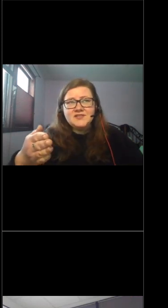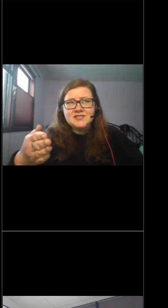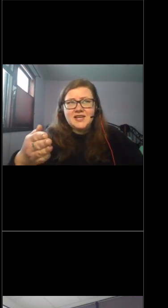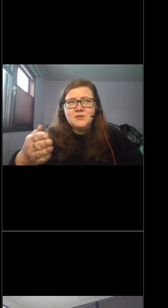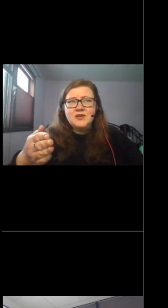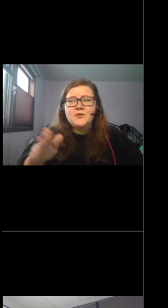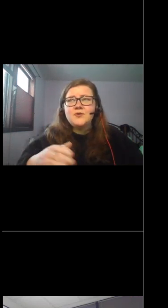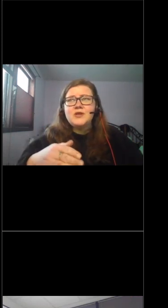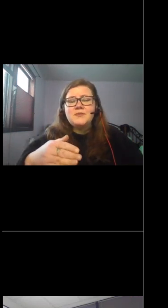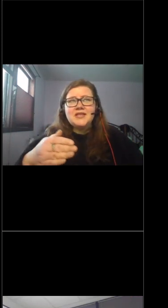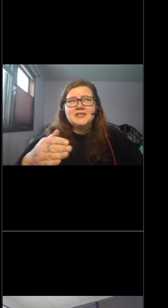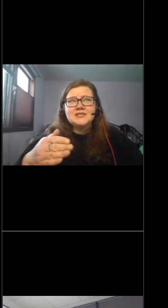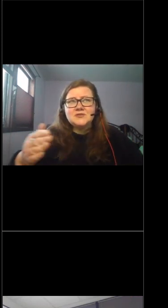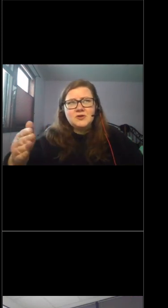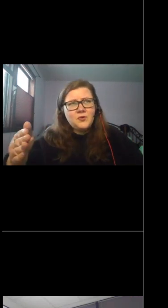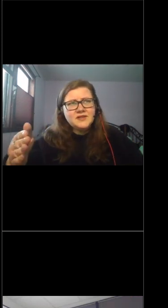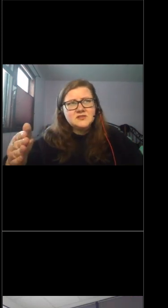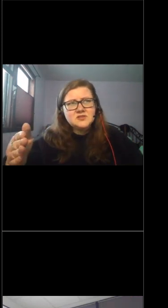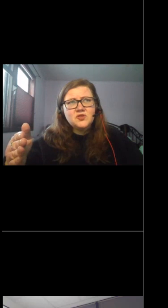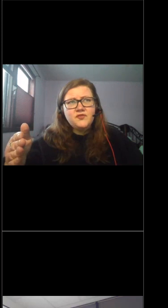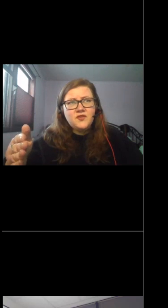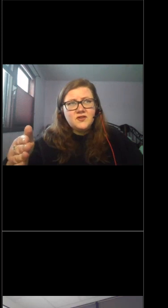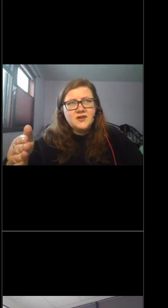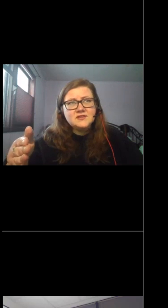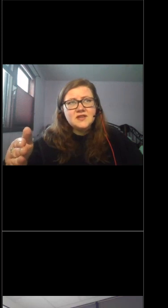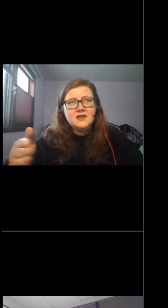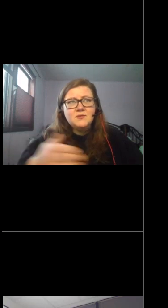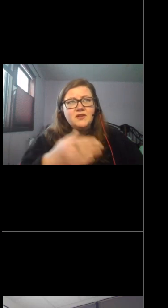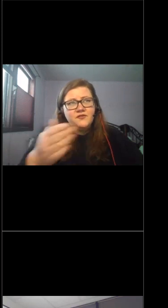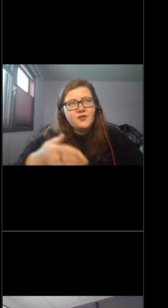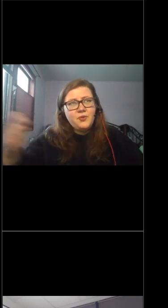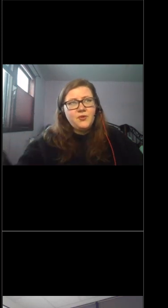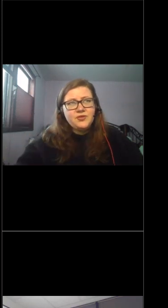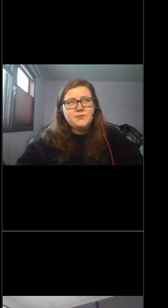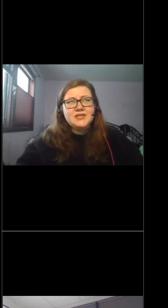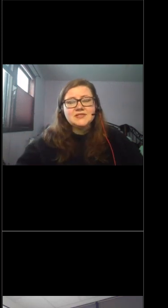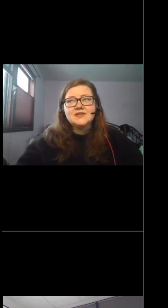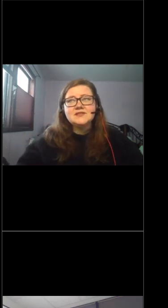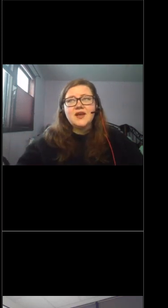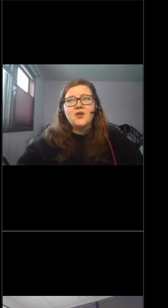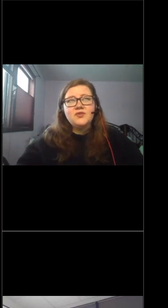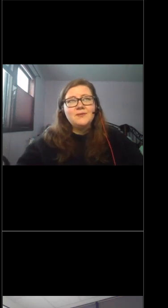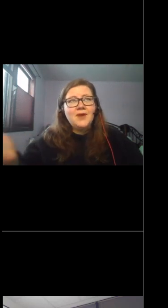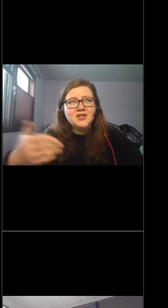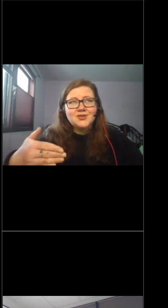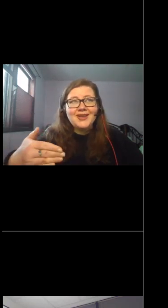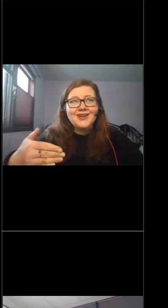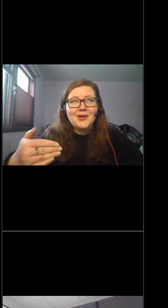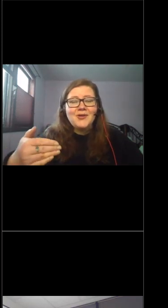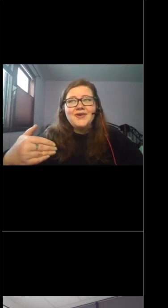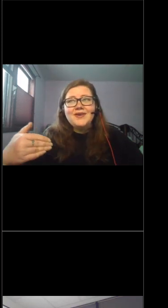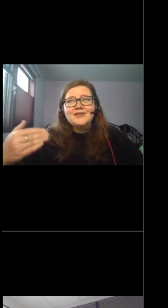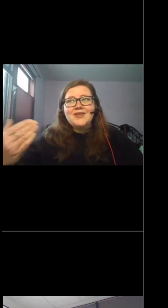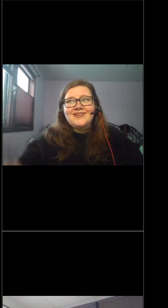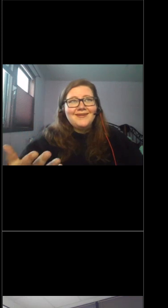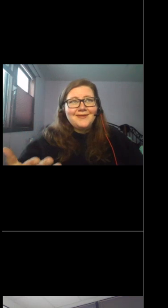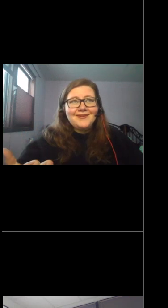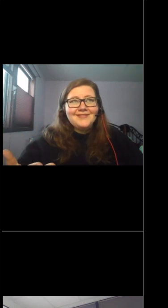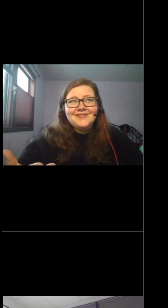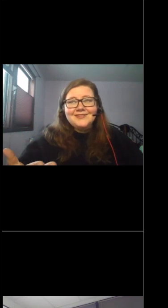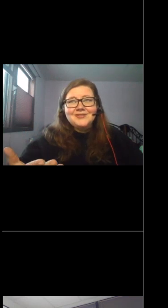lives assignment, or maybe they didn't request the full assignment for both pieces, and then much later